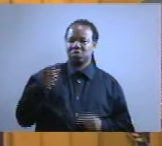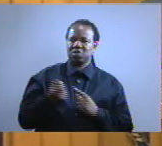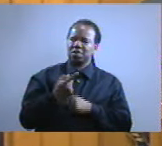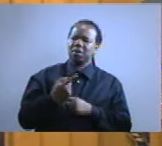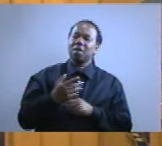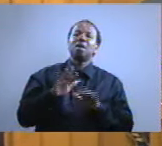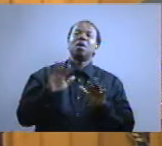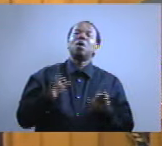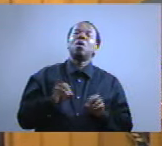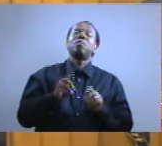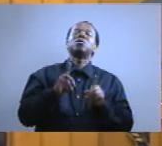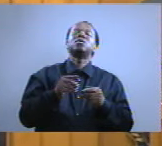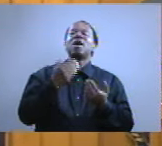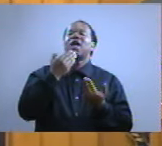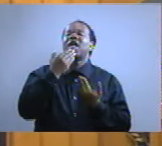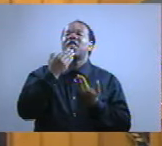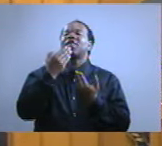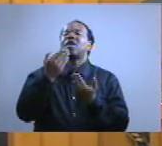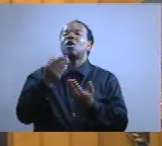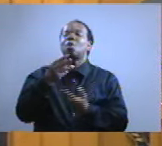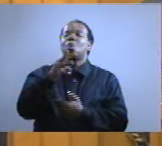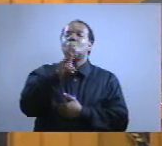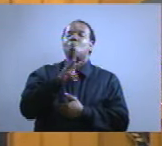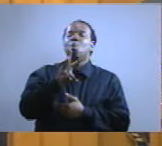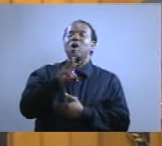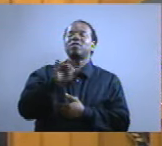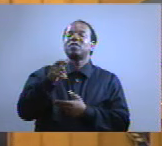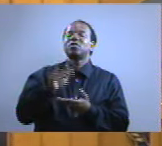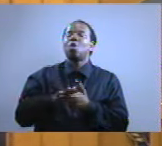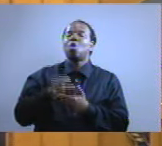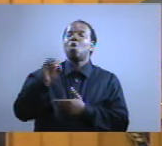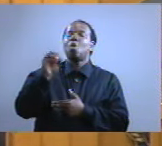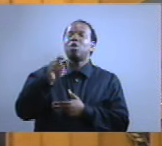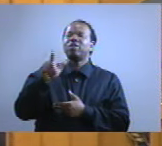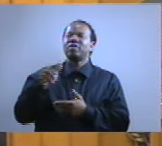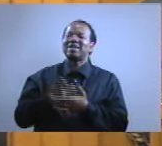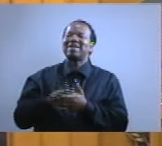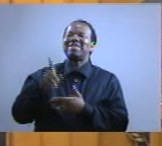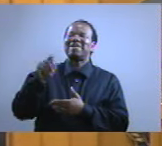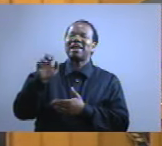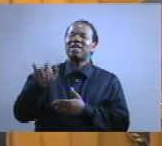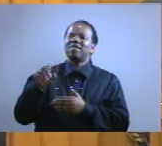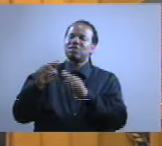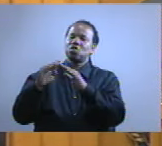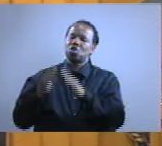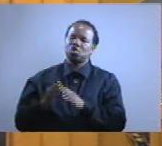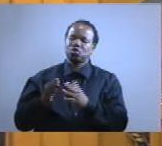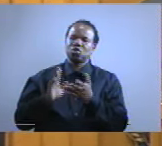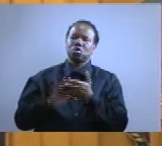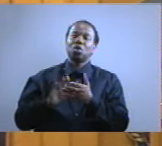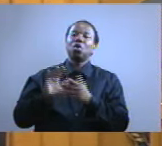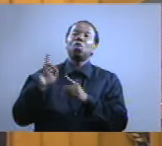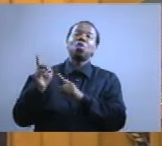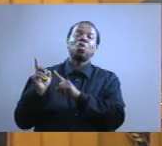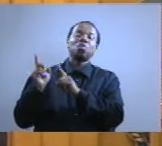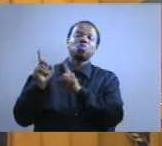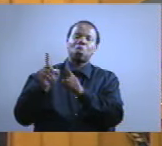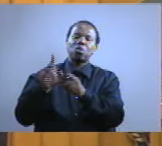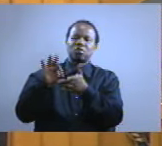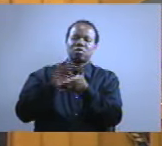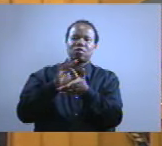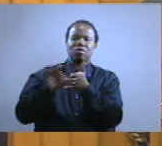opportunity to thank the communities of Ward 5, Olifantshoek, Tiani Village, and who went in their numbers